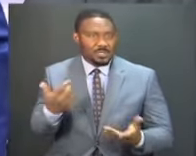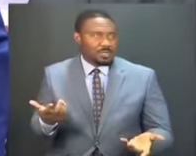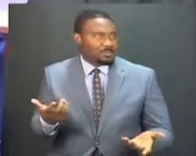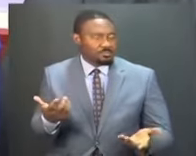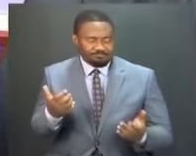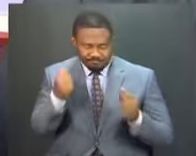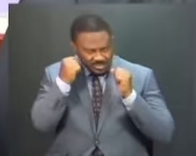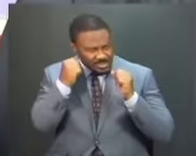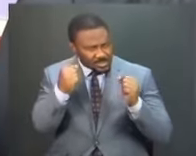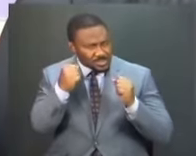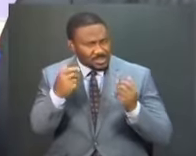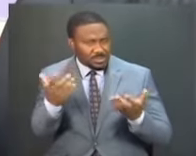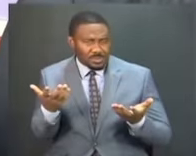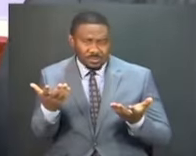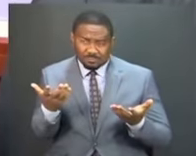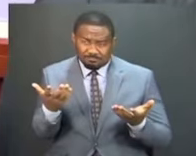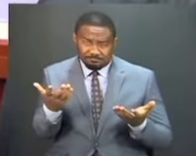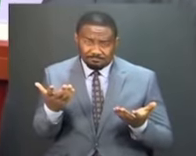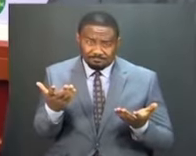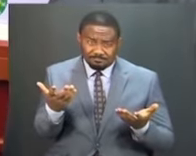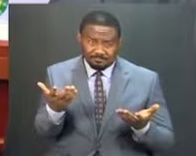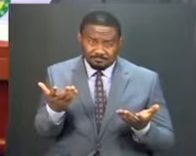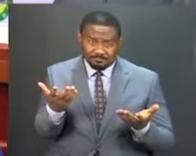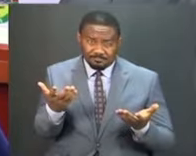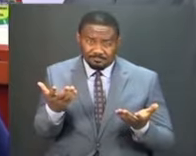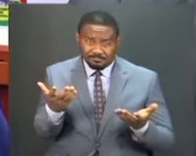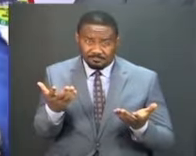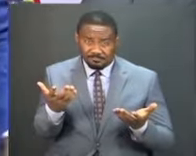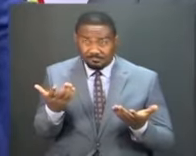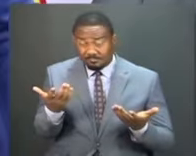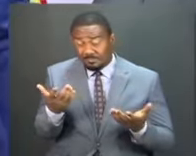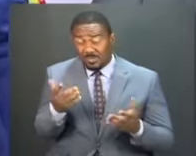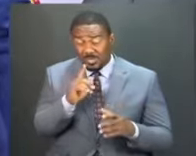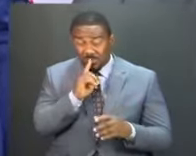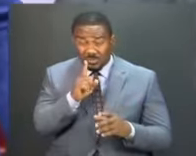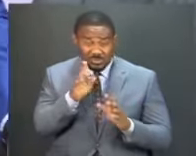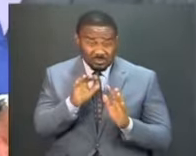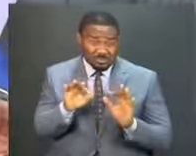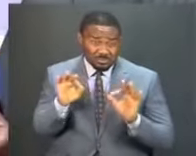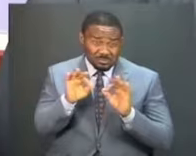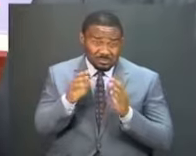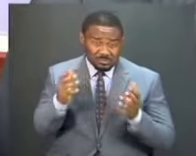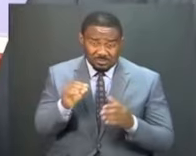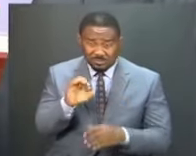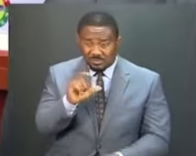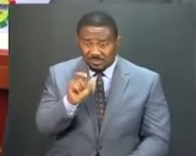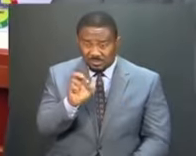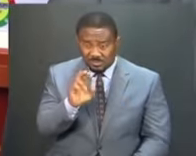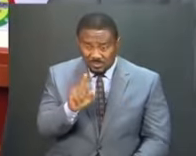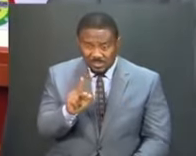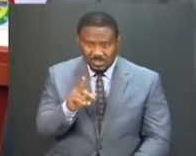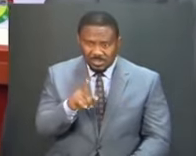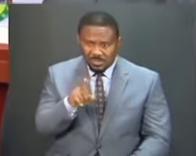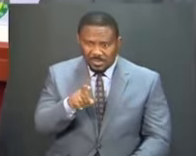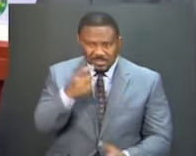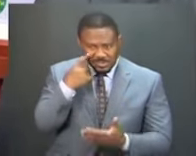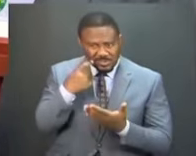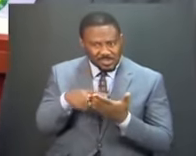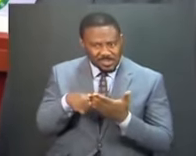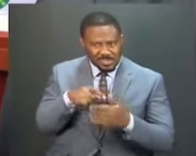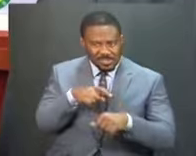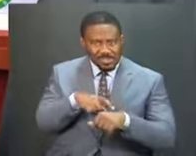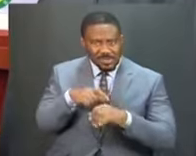house. And so I think that it's important as we discuss this, that the clerk must also look at the time of